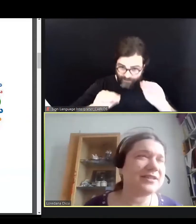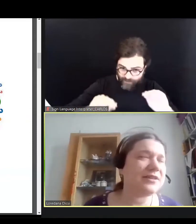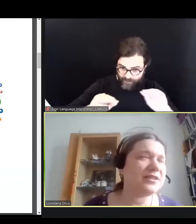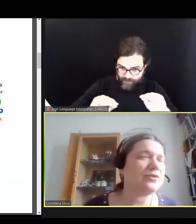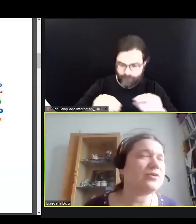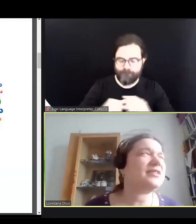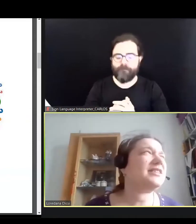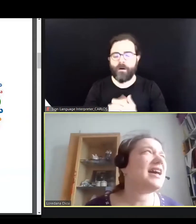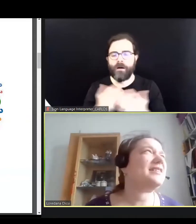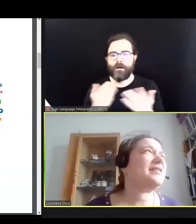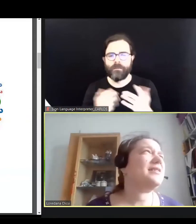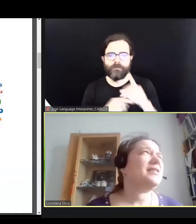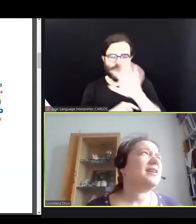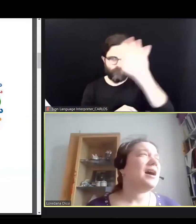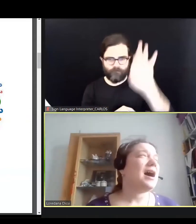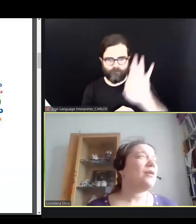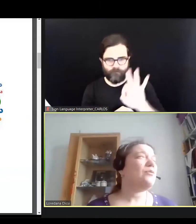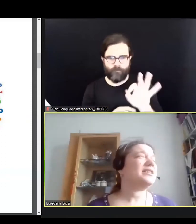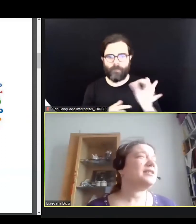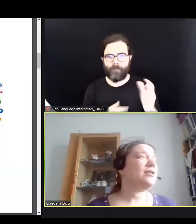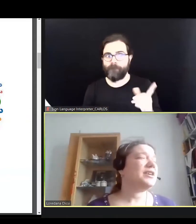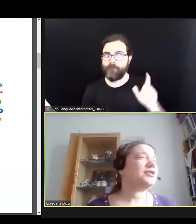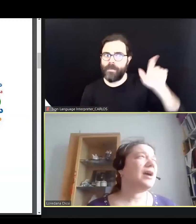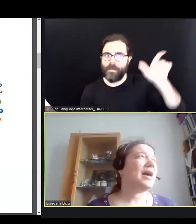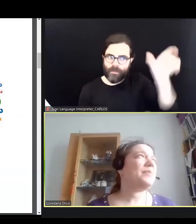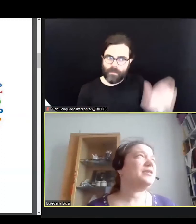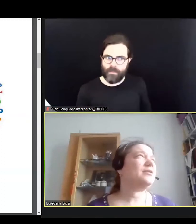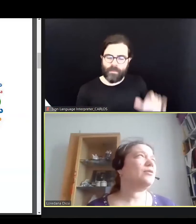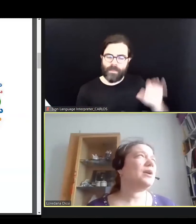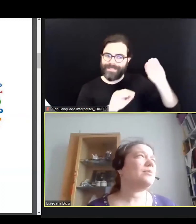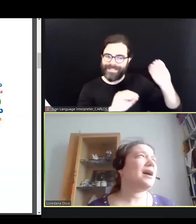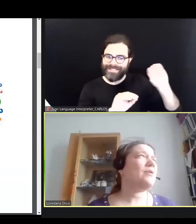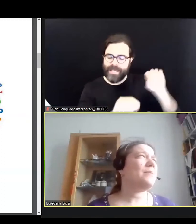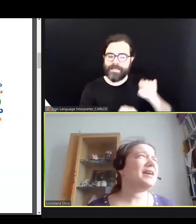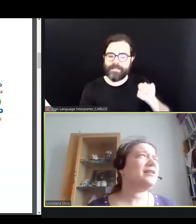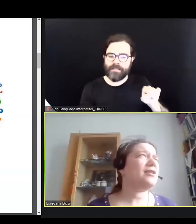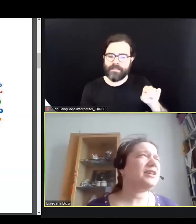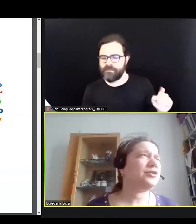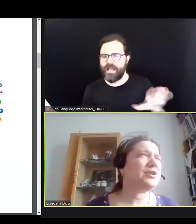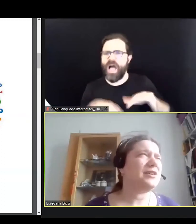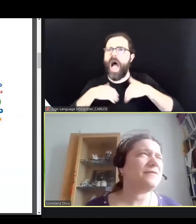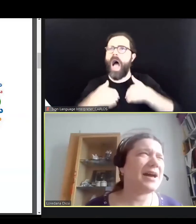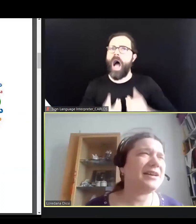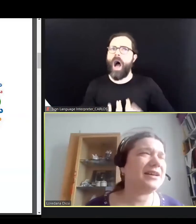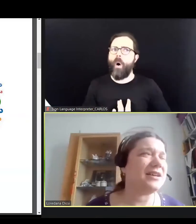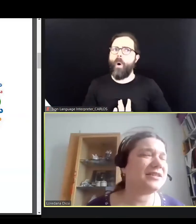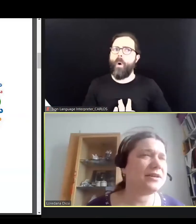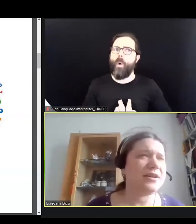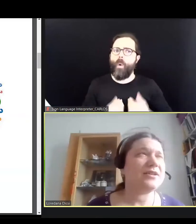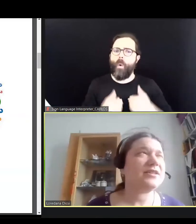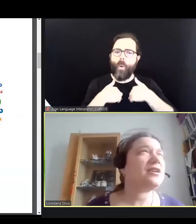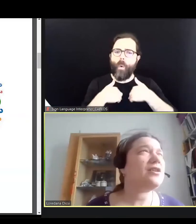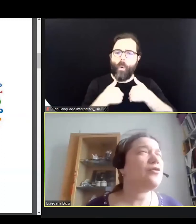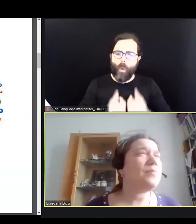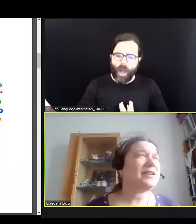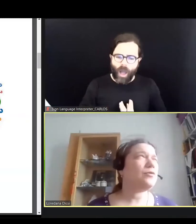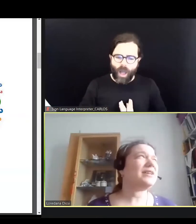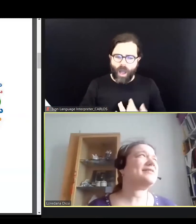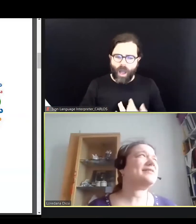teachers, students had, how is it going to happen? Well, how am I going to give my class? So